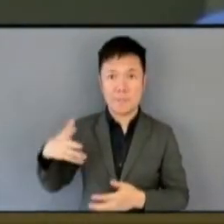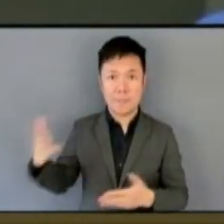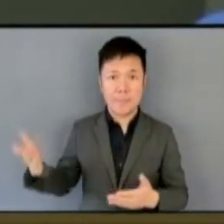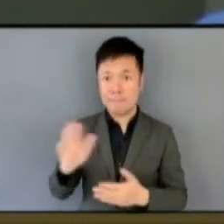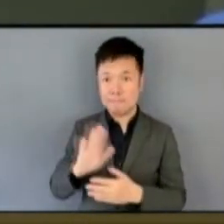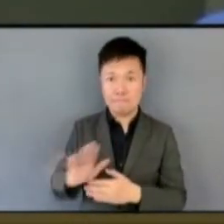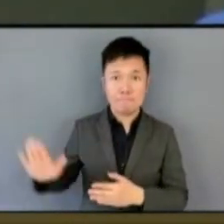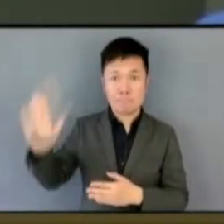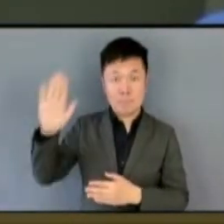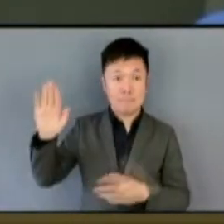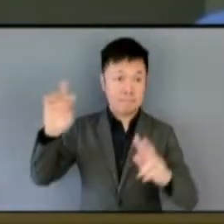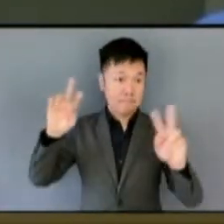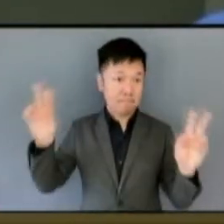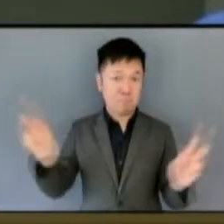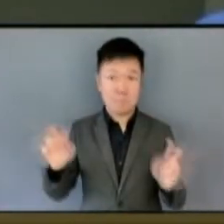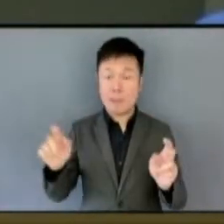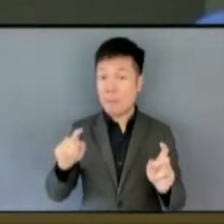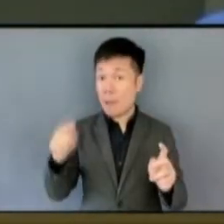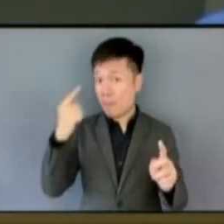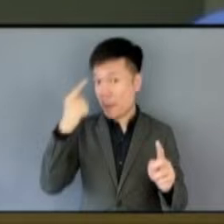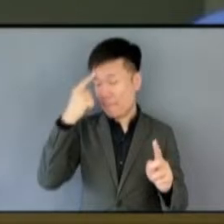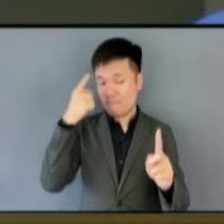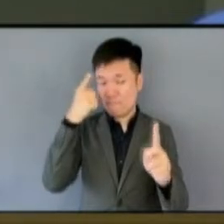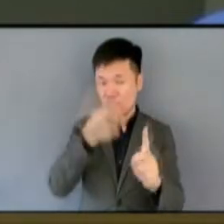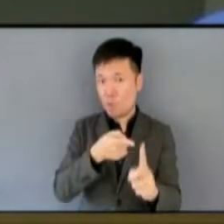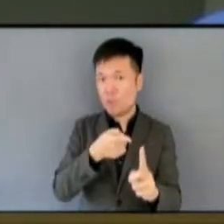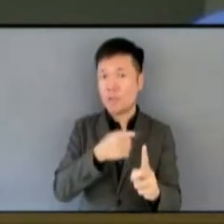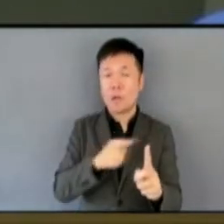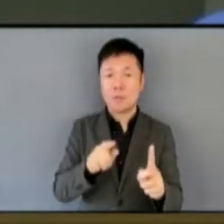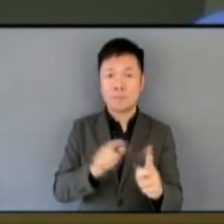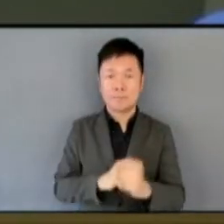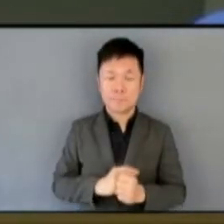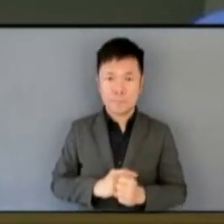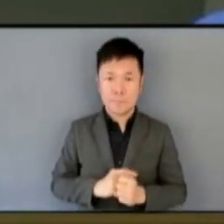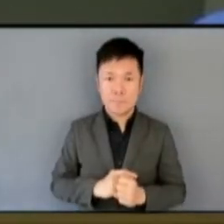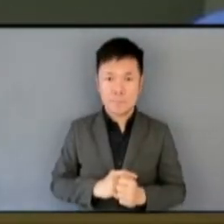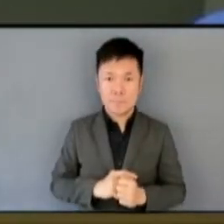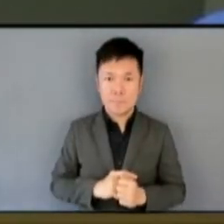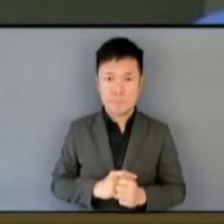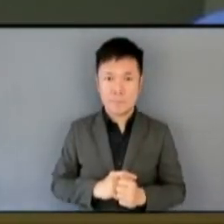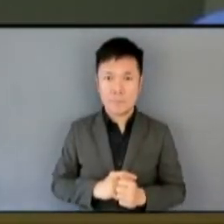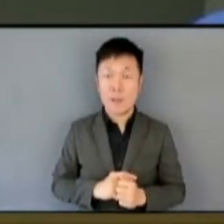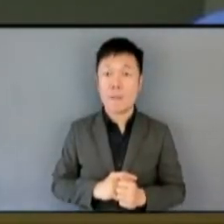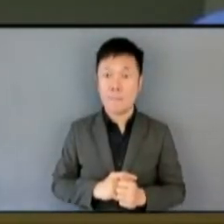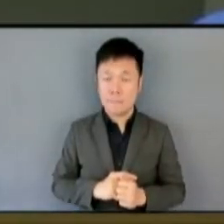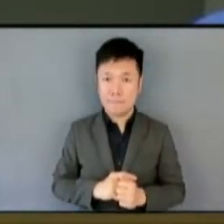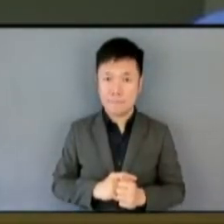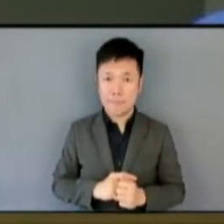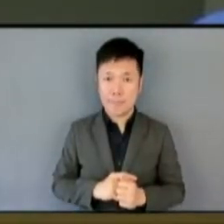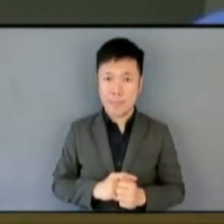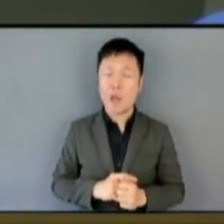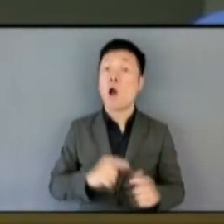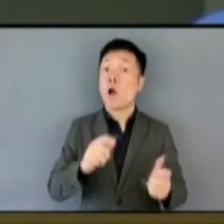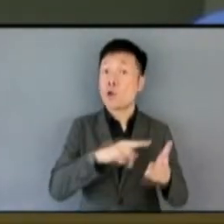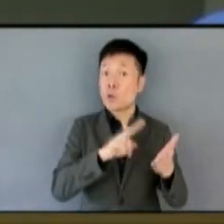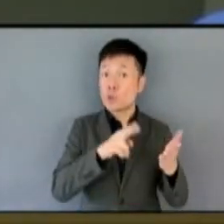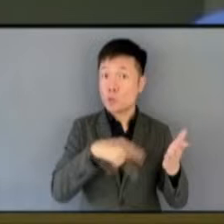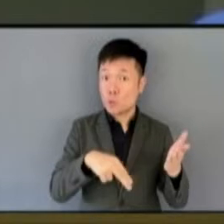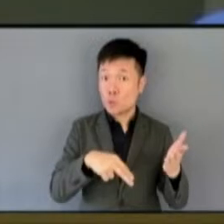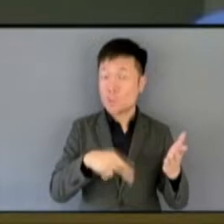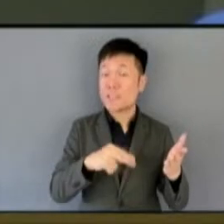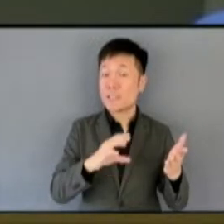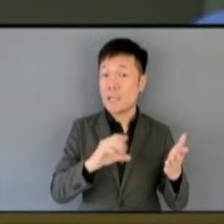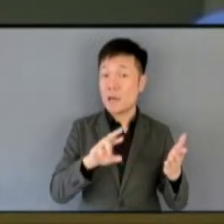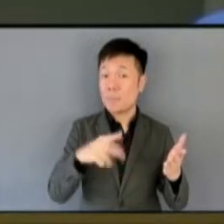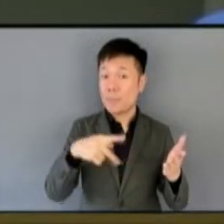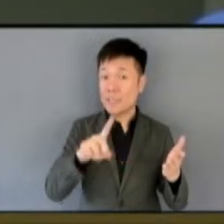this agenda with a focus on deinstitutionalization and the need to ensure the coverage of the Convention on the Rights of Persons with Disabilities,